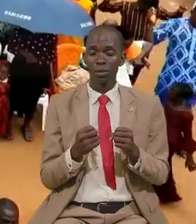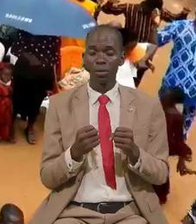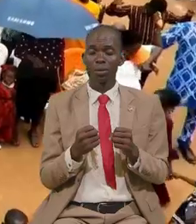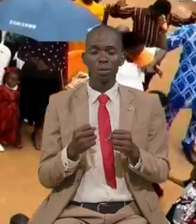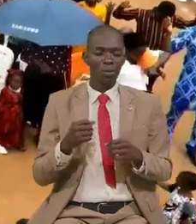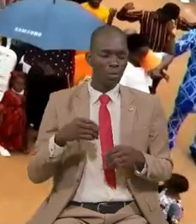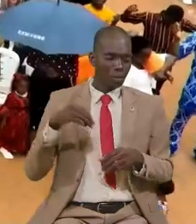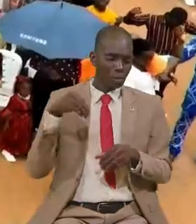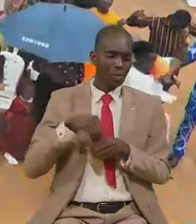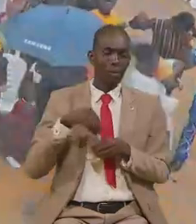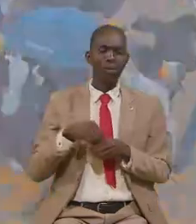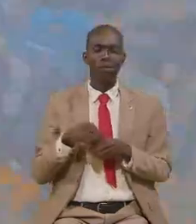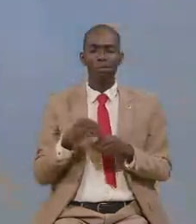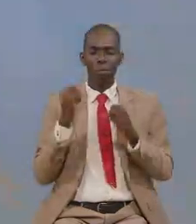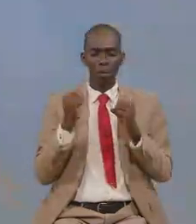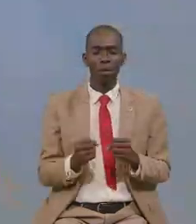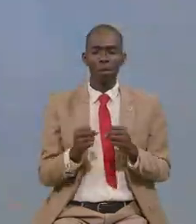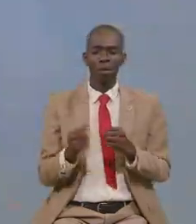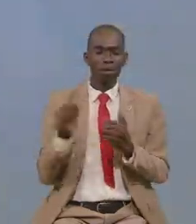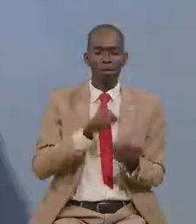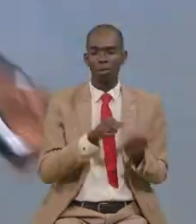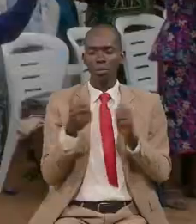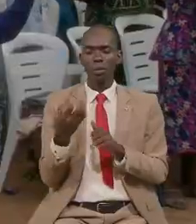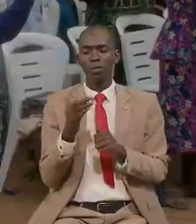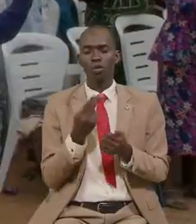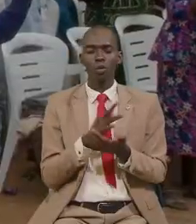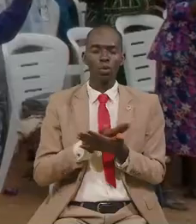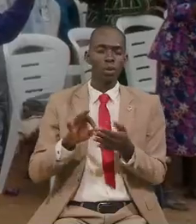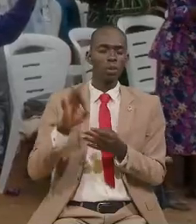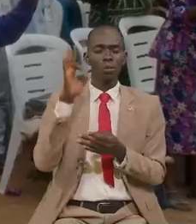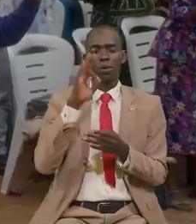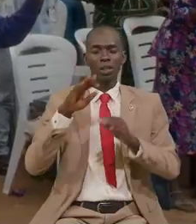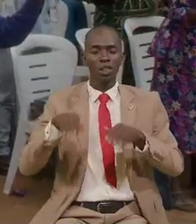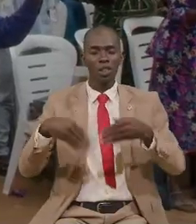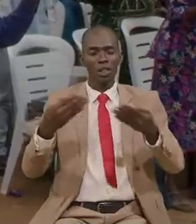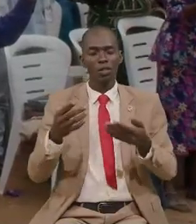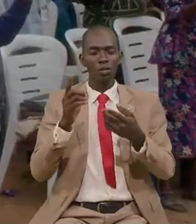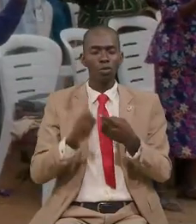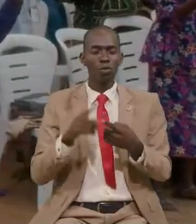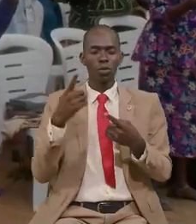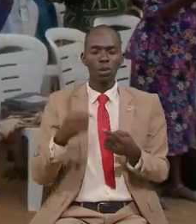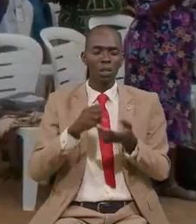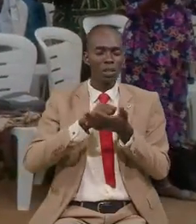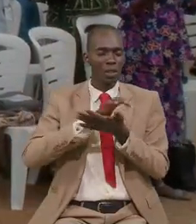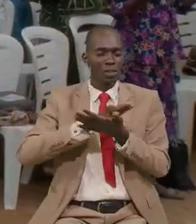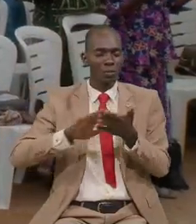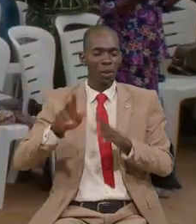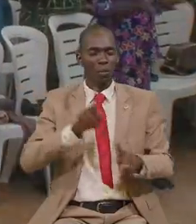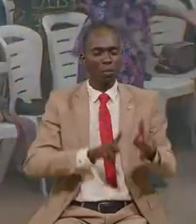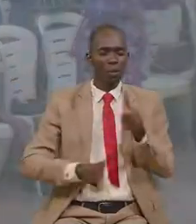yes. Baptism of the Holy Ghost, grant to the sanctified vessels